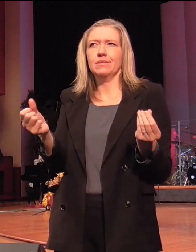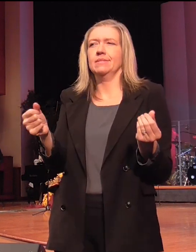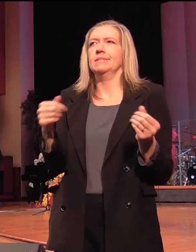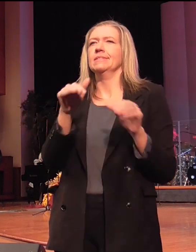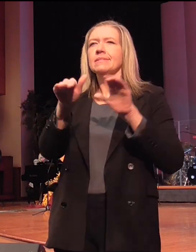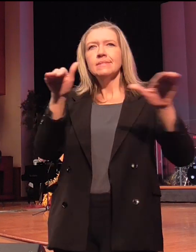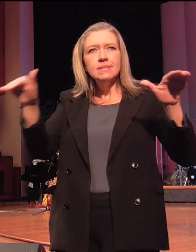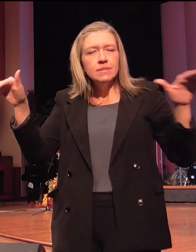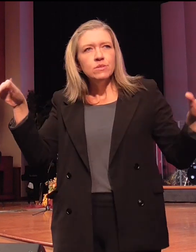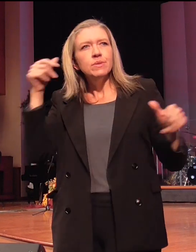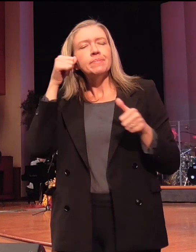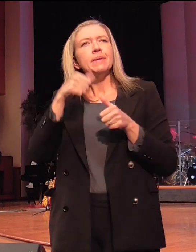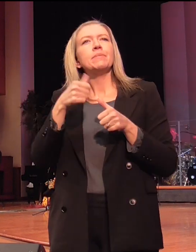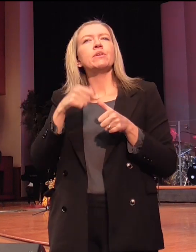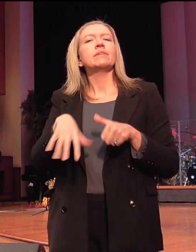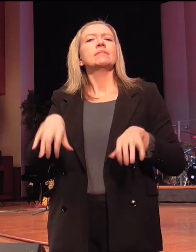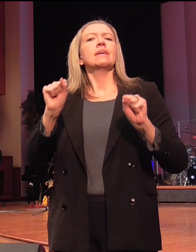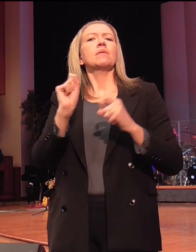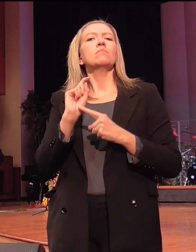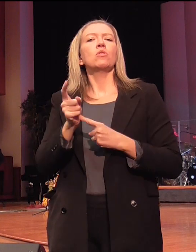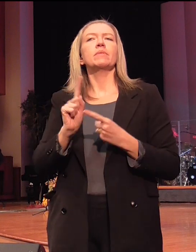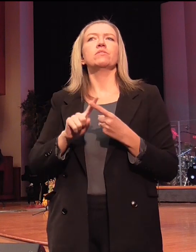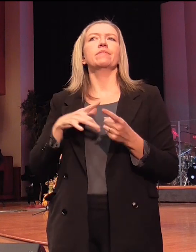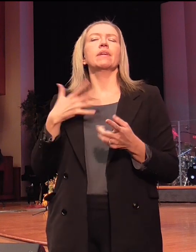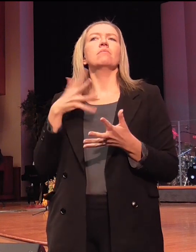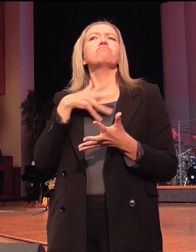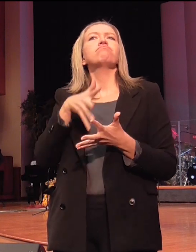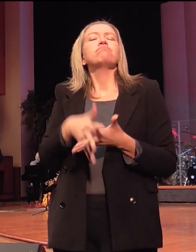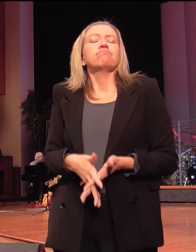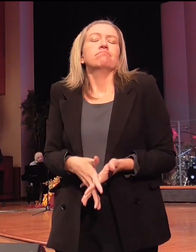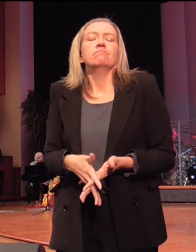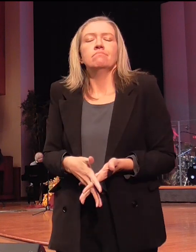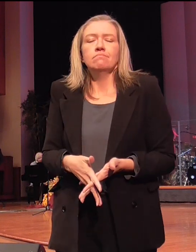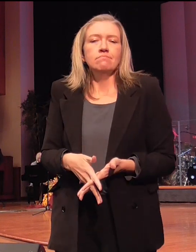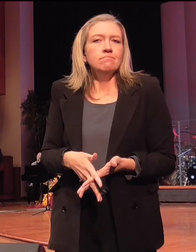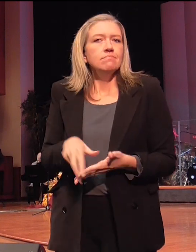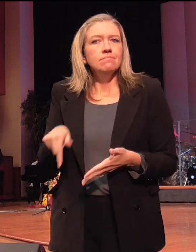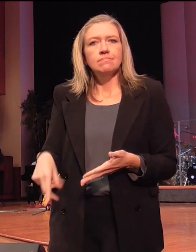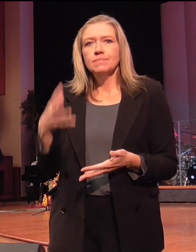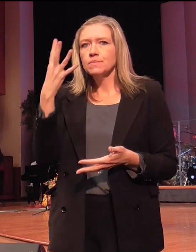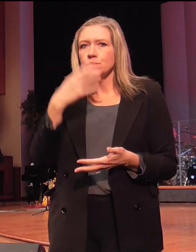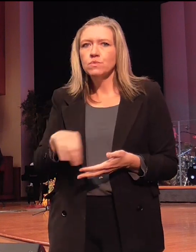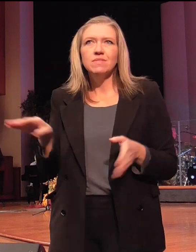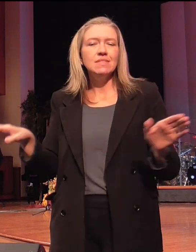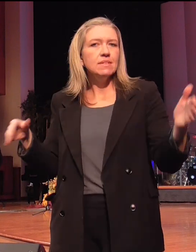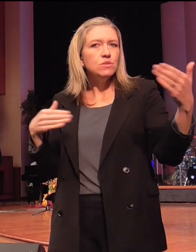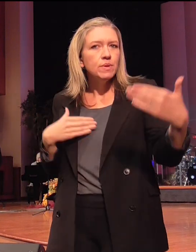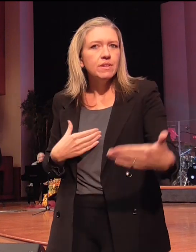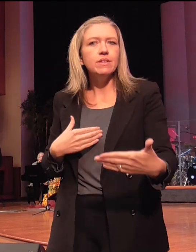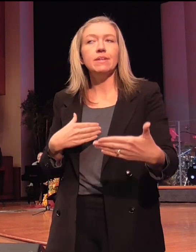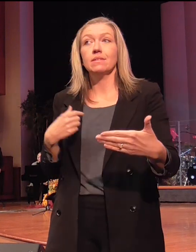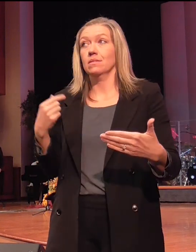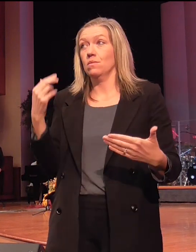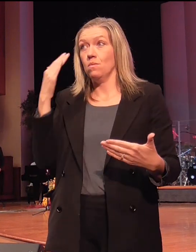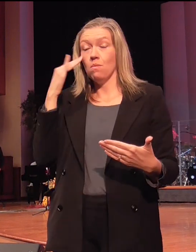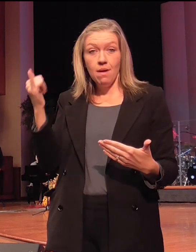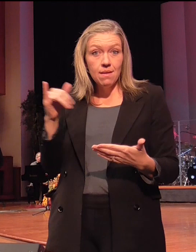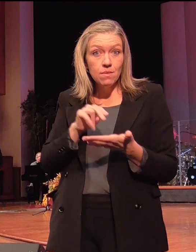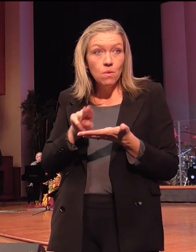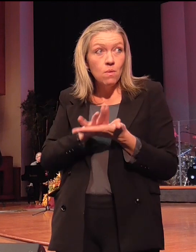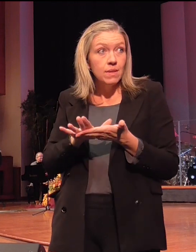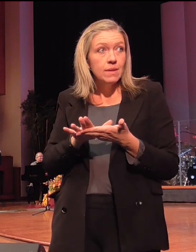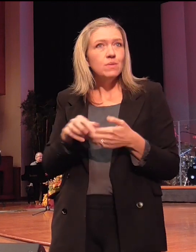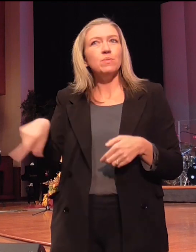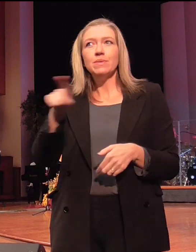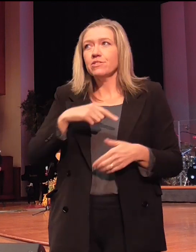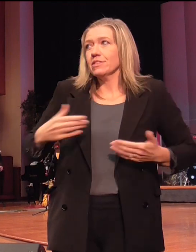take a moment and get anchored into the holy ground that is this beautiful sanctuary. It is holy ground because we are here, and we are